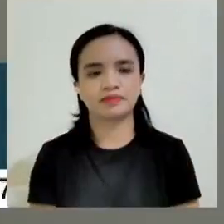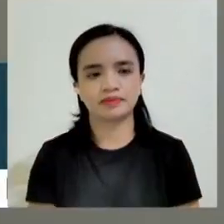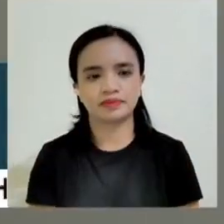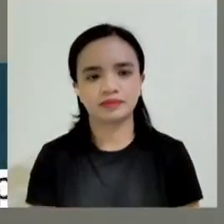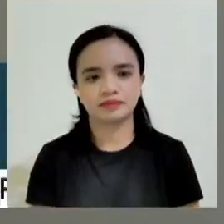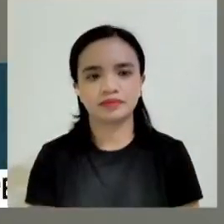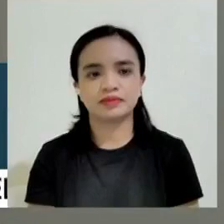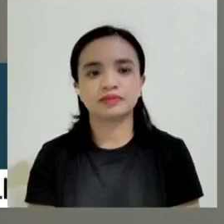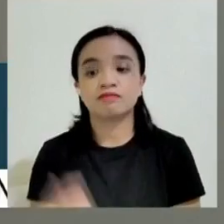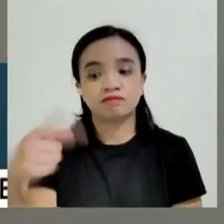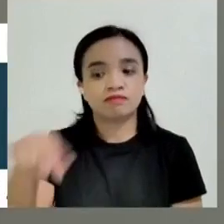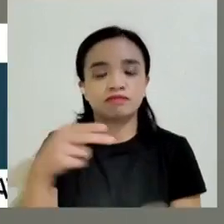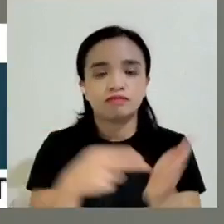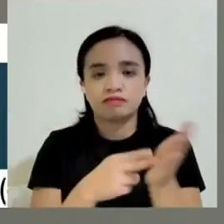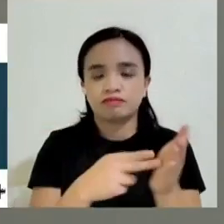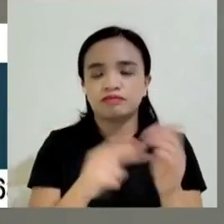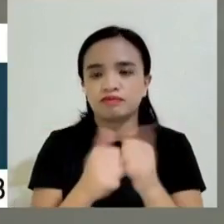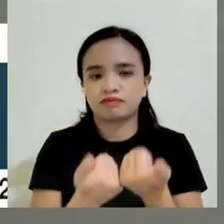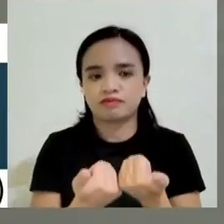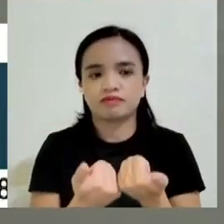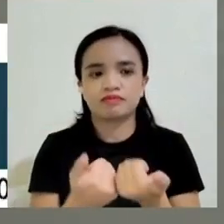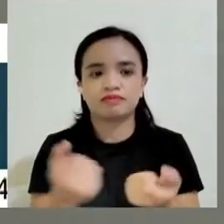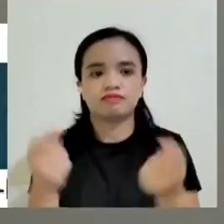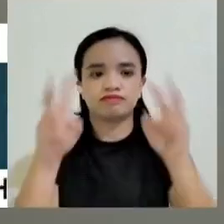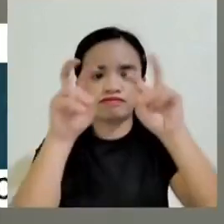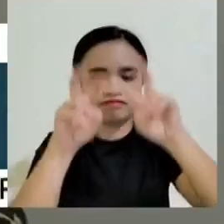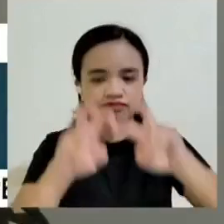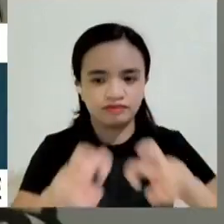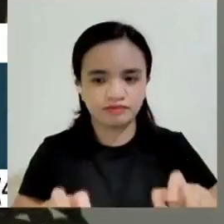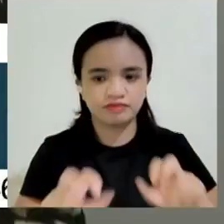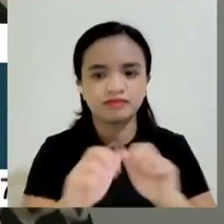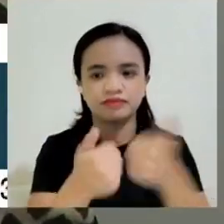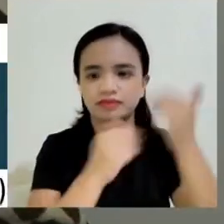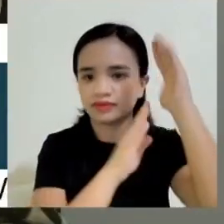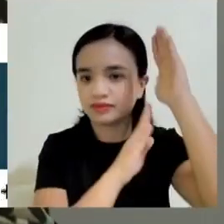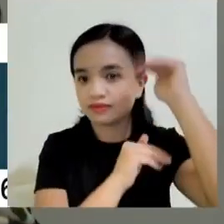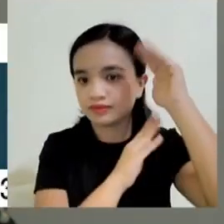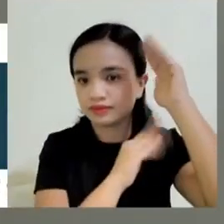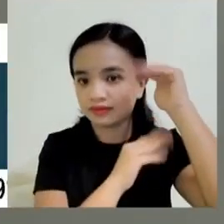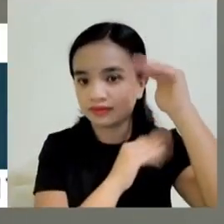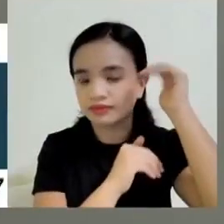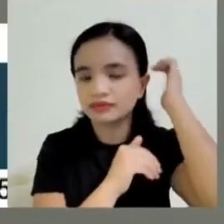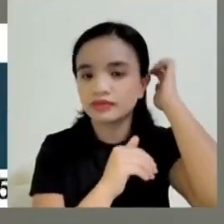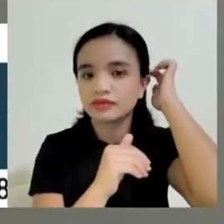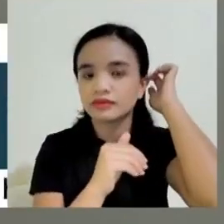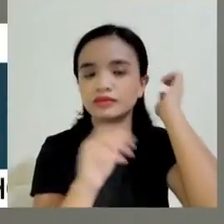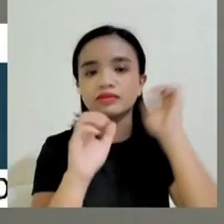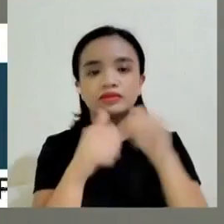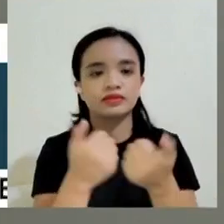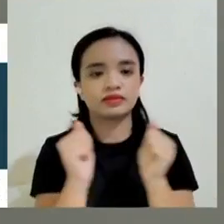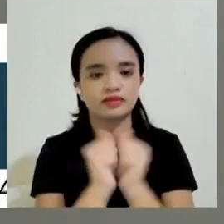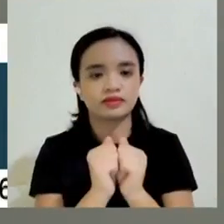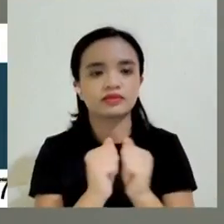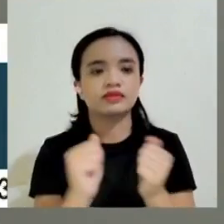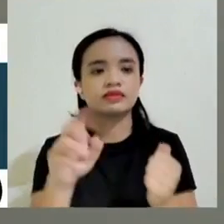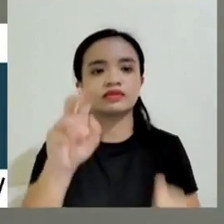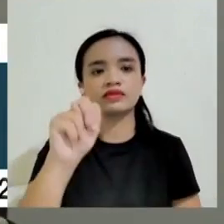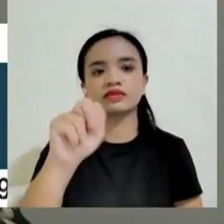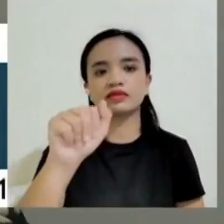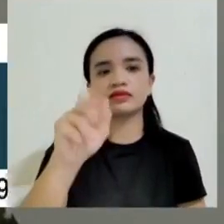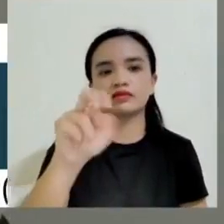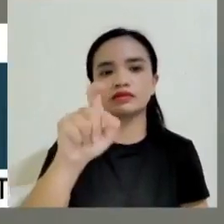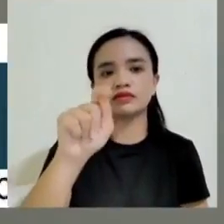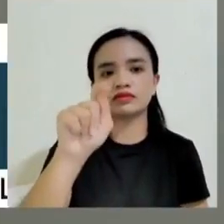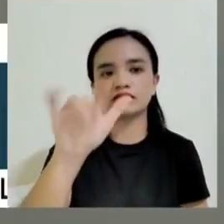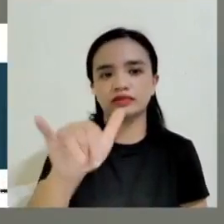talk about how they were experimenting, how they were coping, how they were dealing with the mass anxiety of their